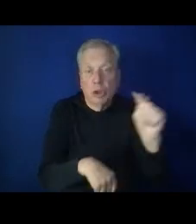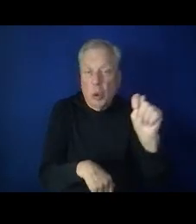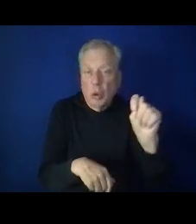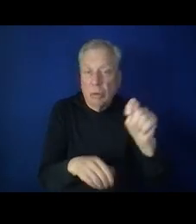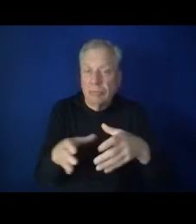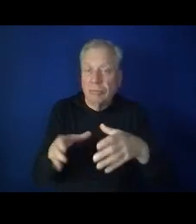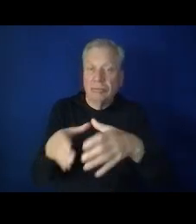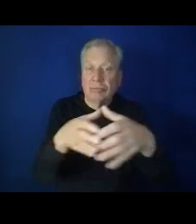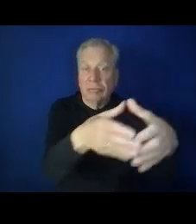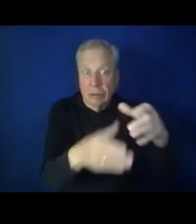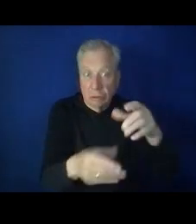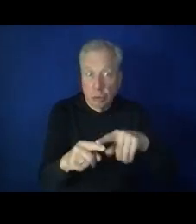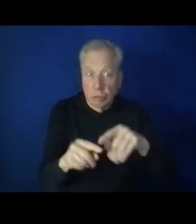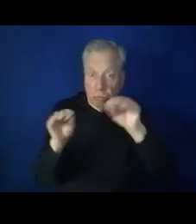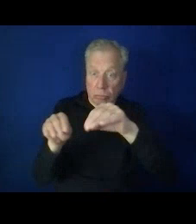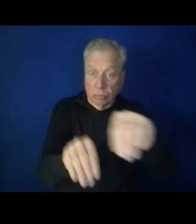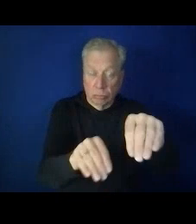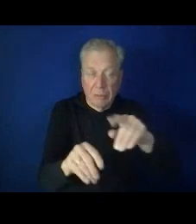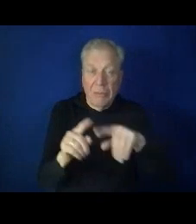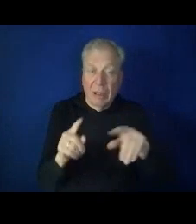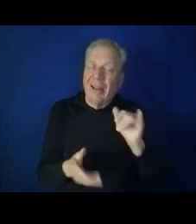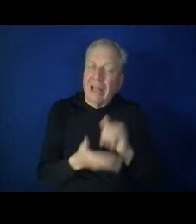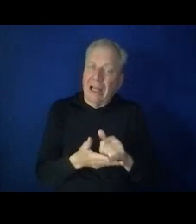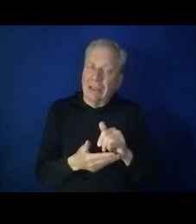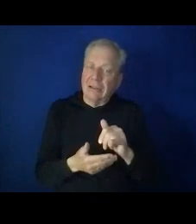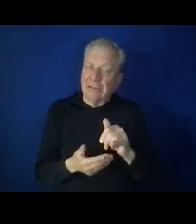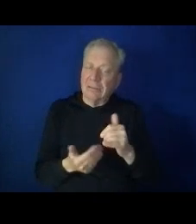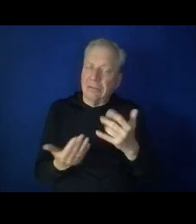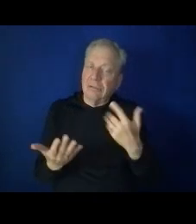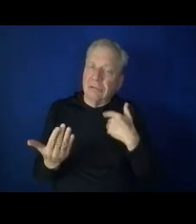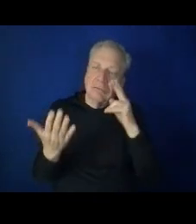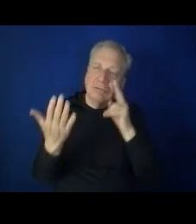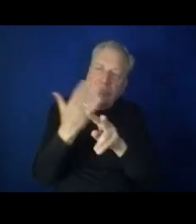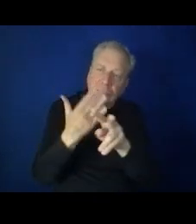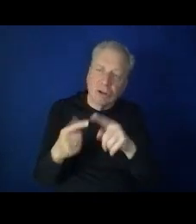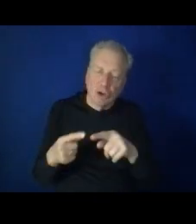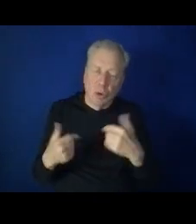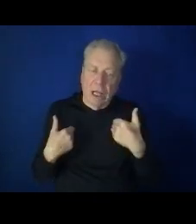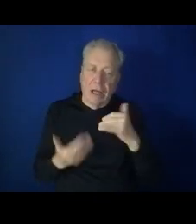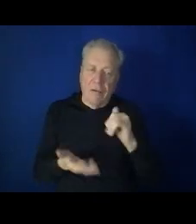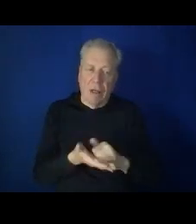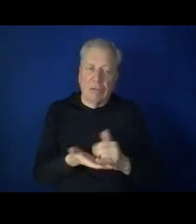and get installed. But that is on our radar to have that conversation.